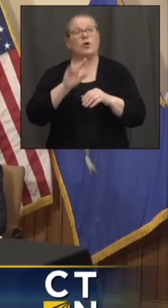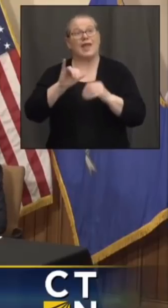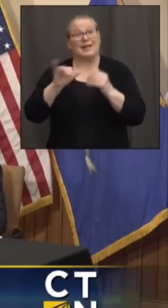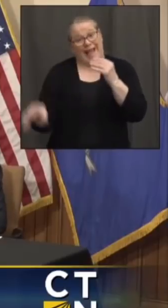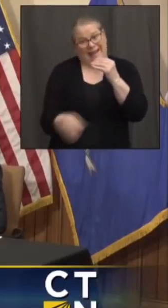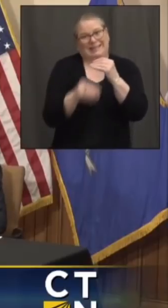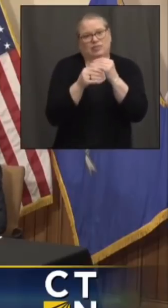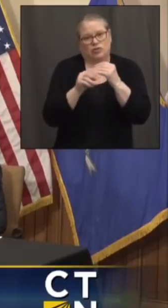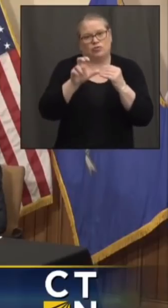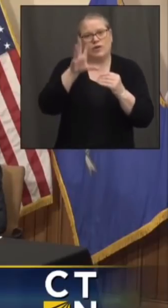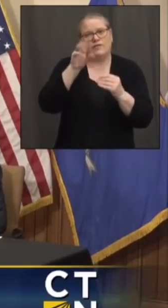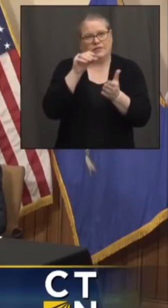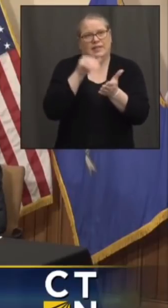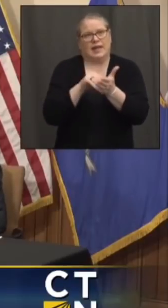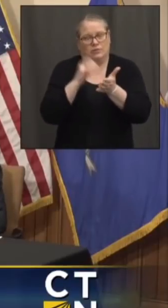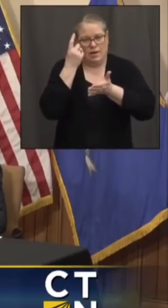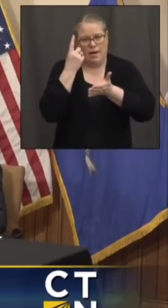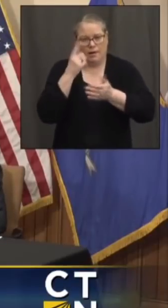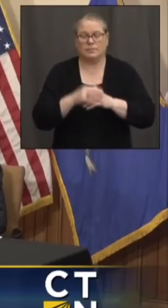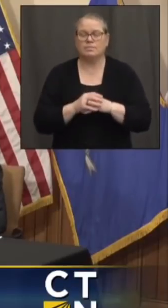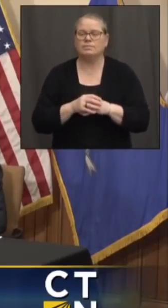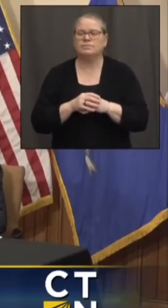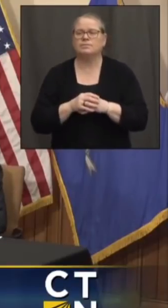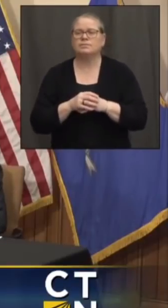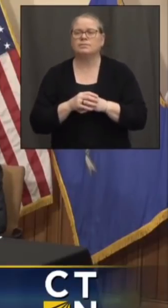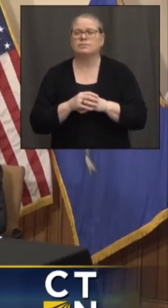Governor, on the closure of Northern,